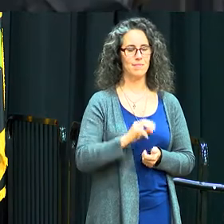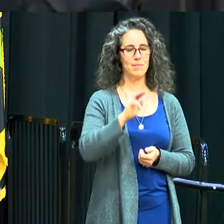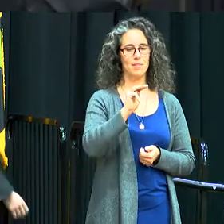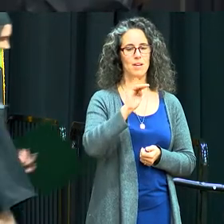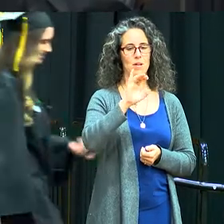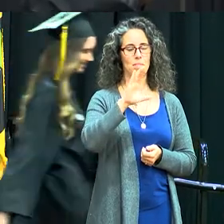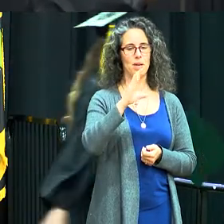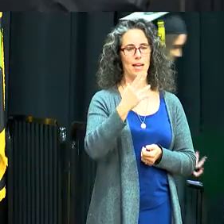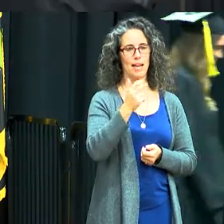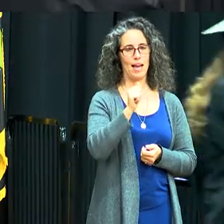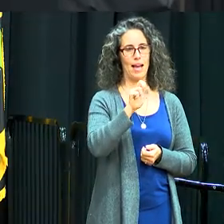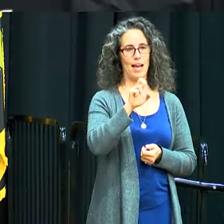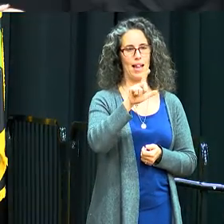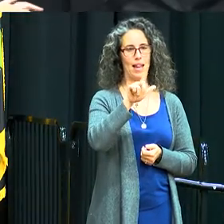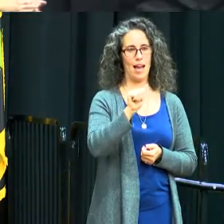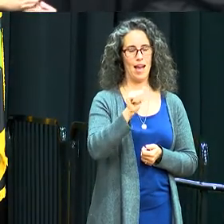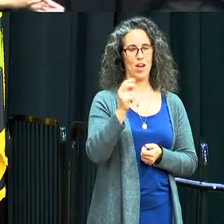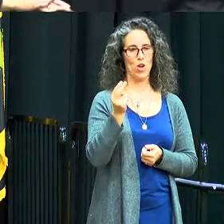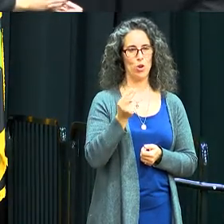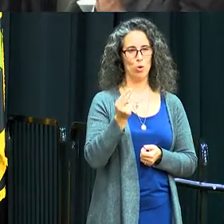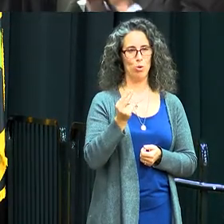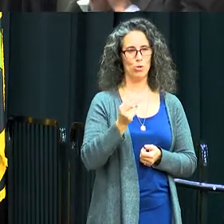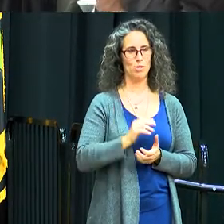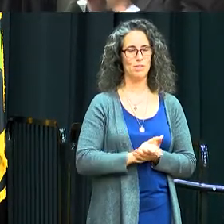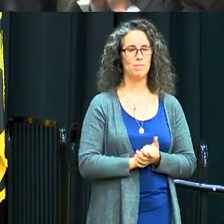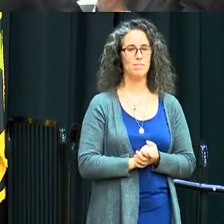Michaela Nicole Hughes.